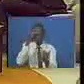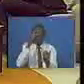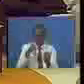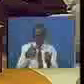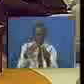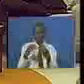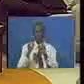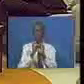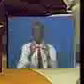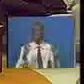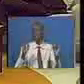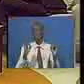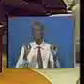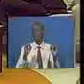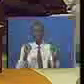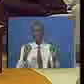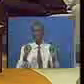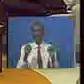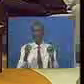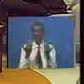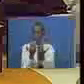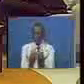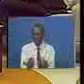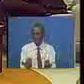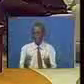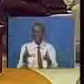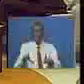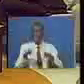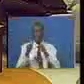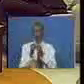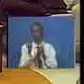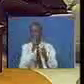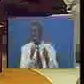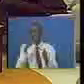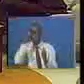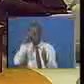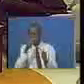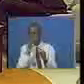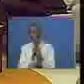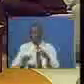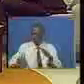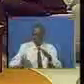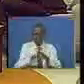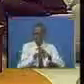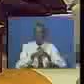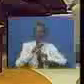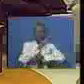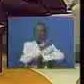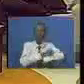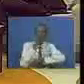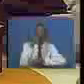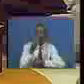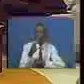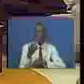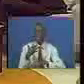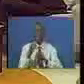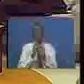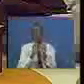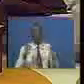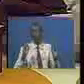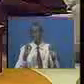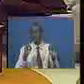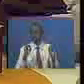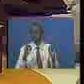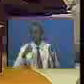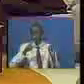of living with grandparents many of them were being chased away from school because of lack of school fees and then I just thought why not I start I